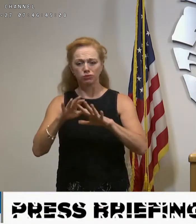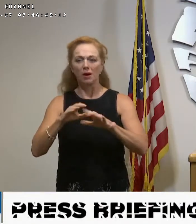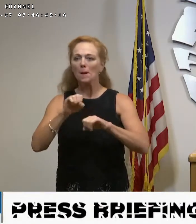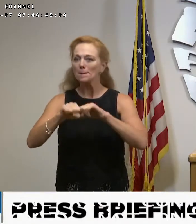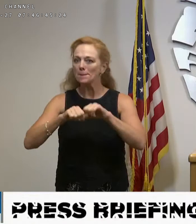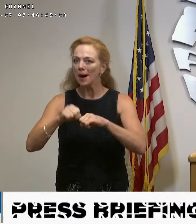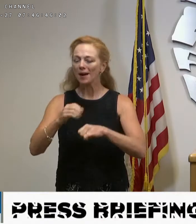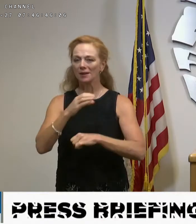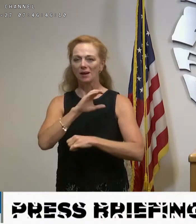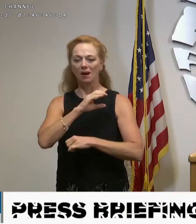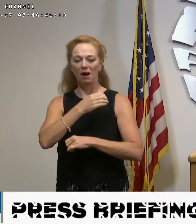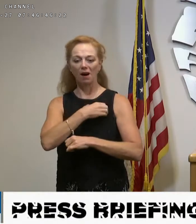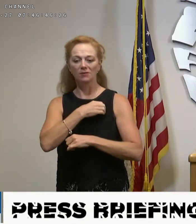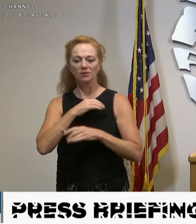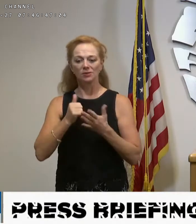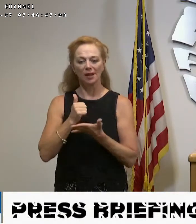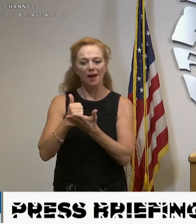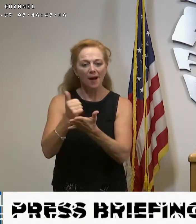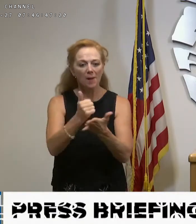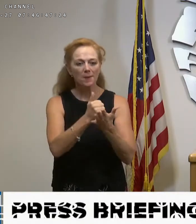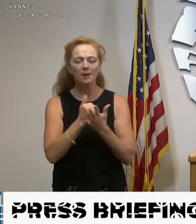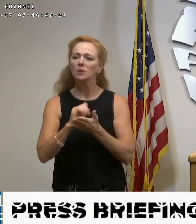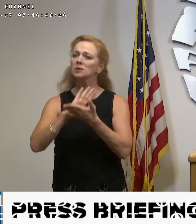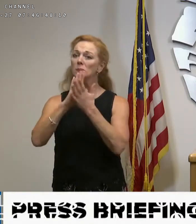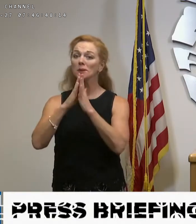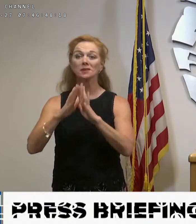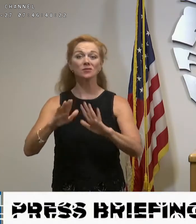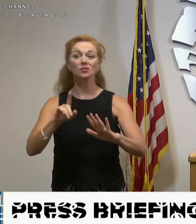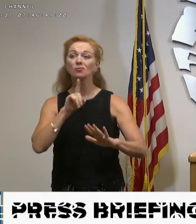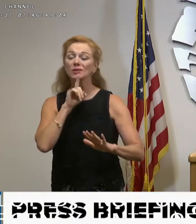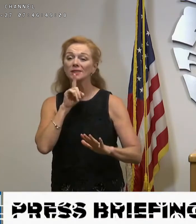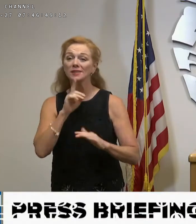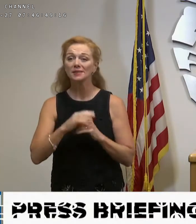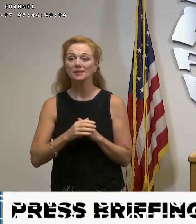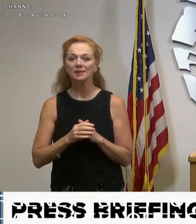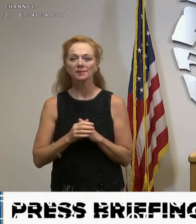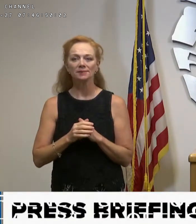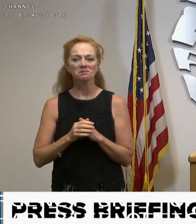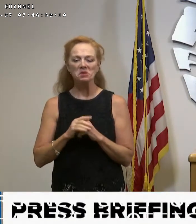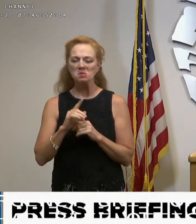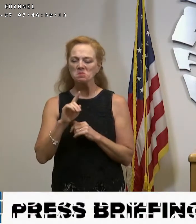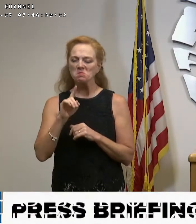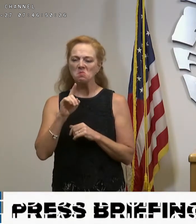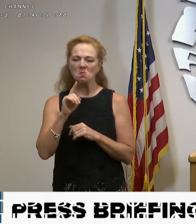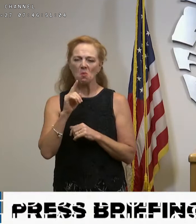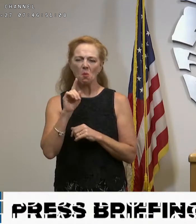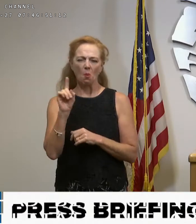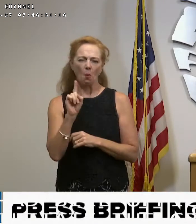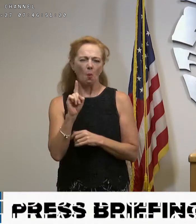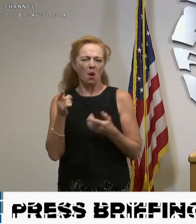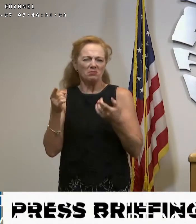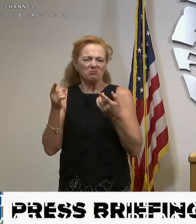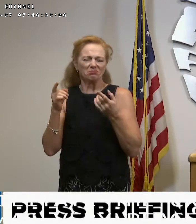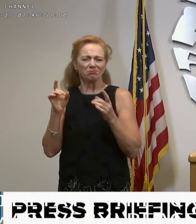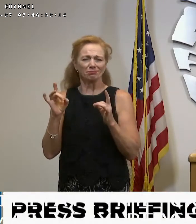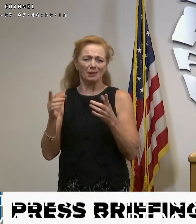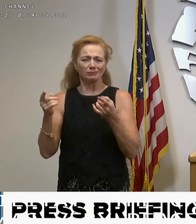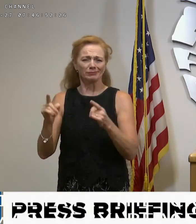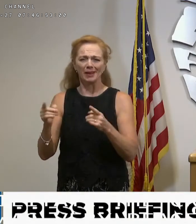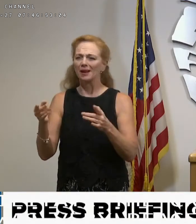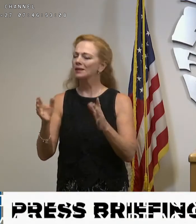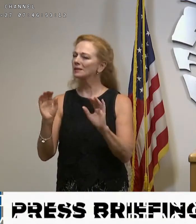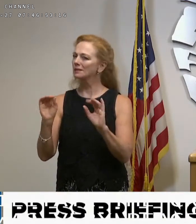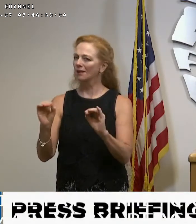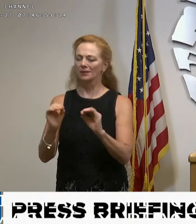We had bike officers to facilitate the crowd. It was very peaceful, and not one single incident occurred. That's